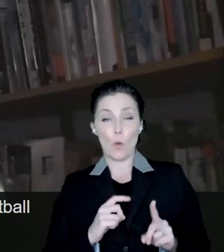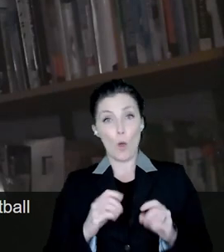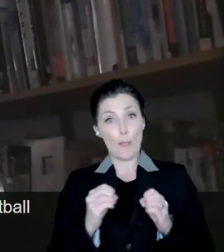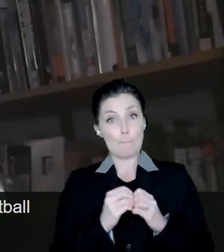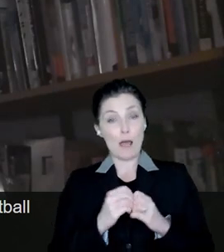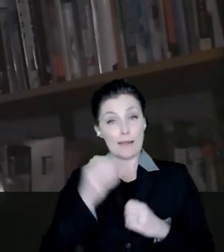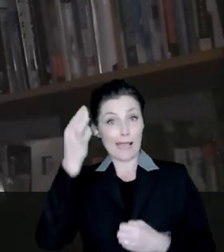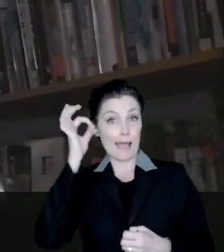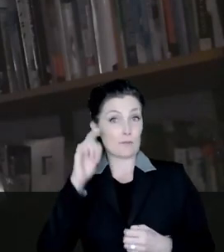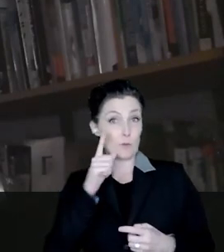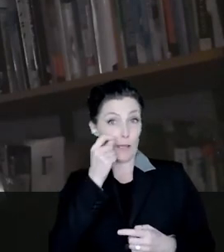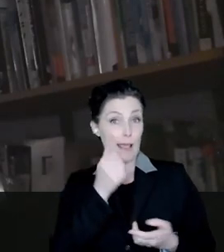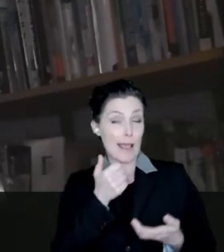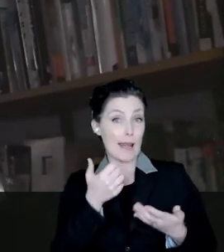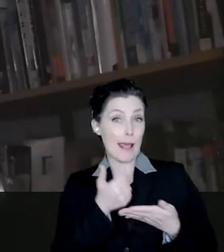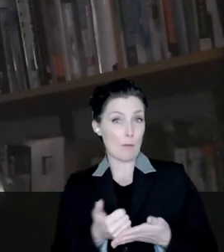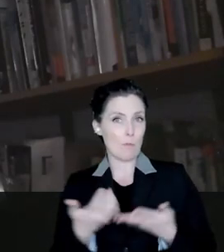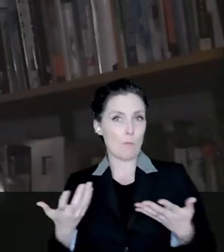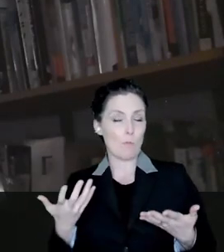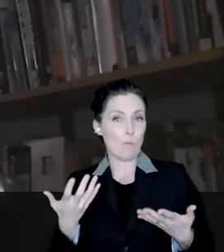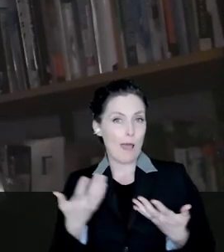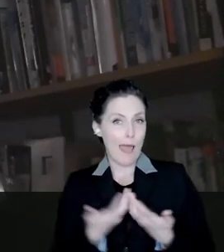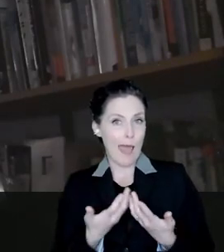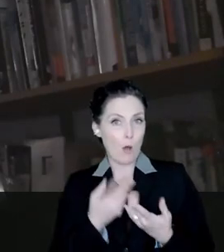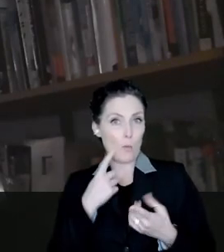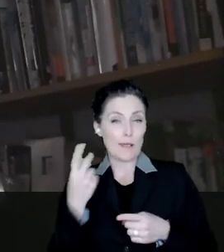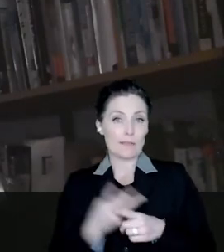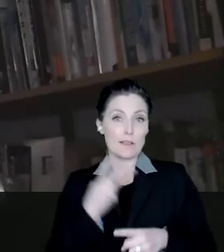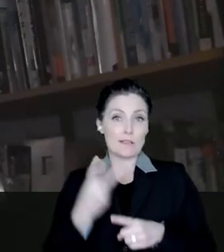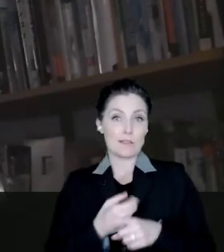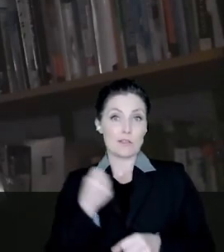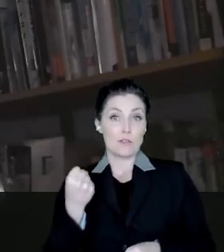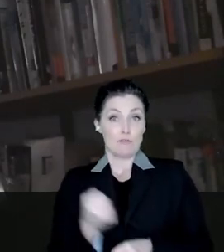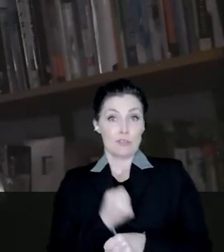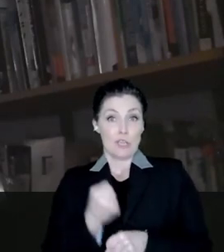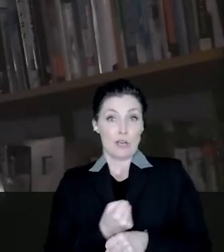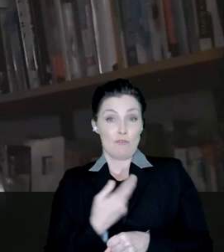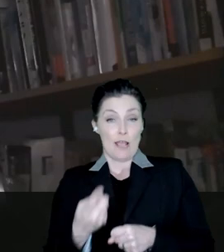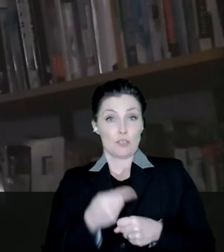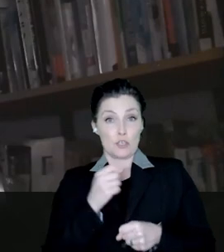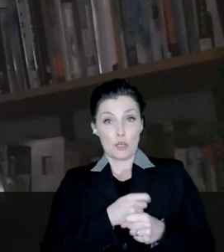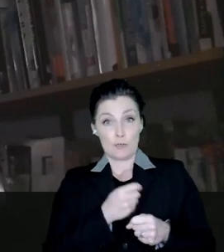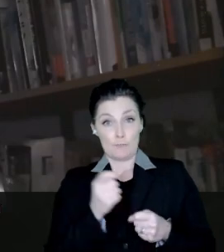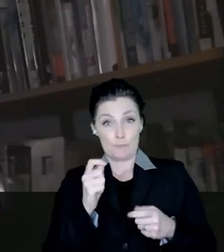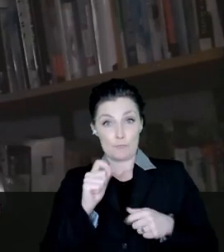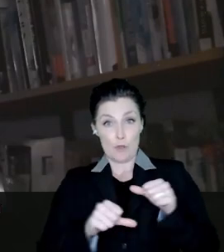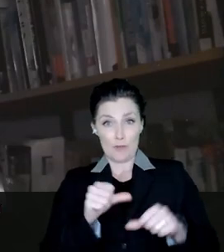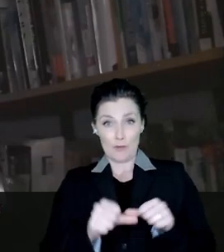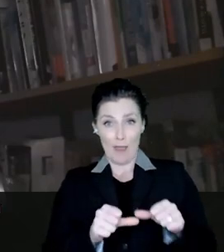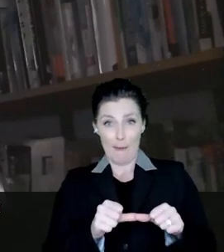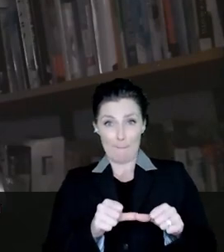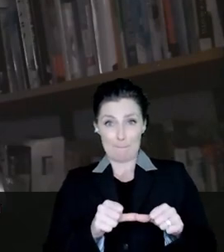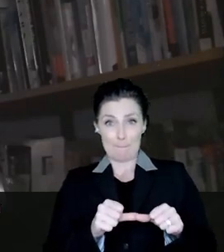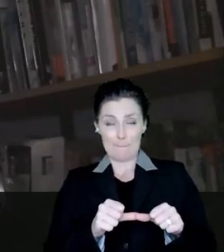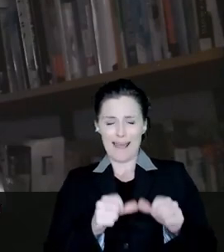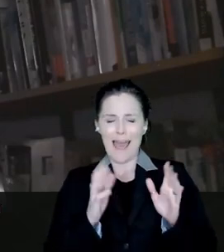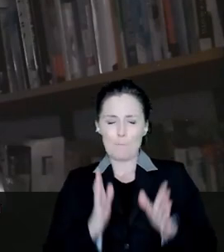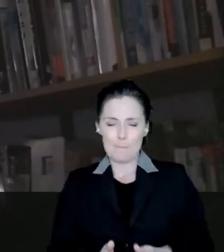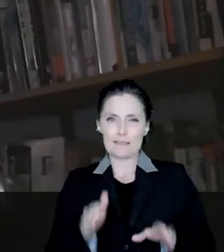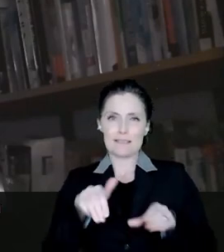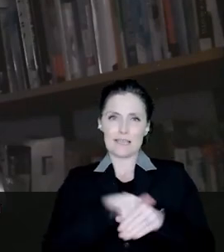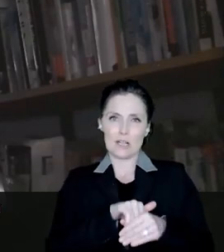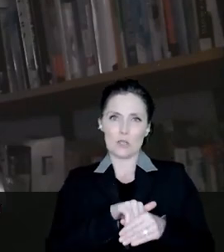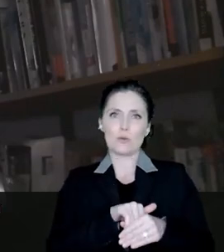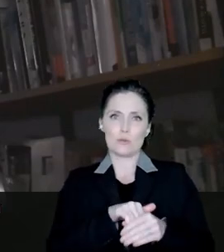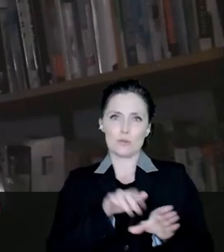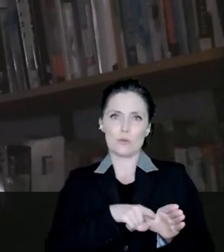have big regeneration programs such as the Brent Cross Regeneration, they need to include a youth strategy. And I think not